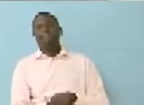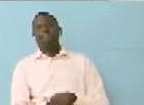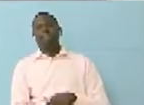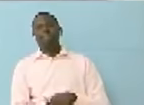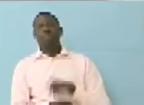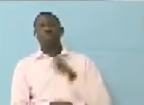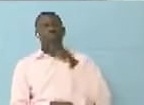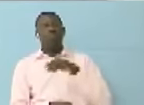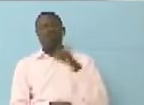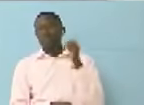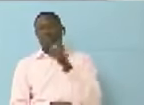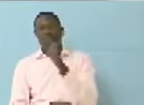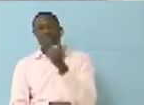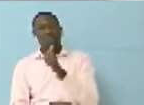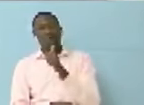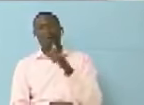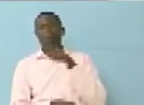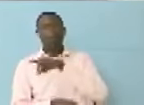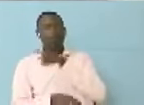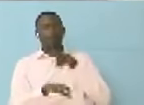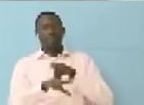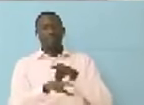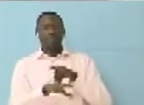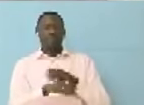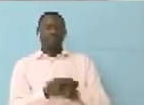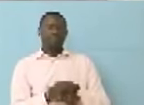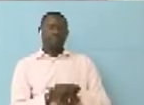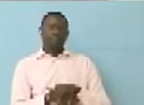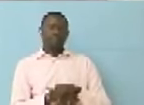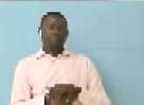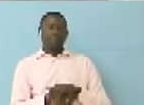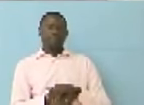was intimidating,